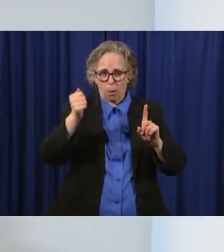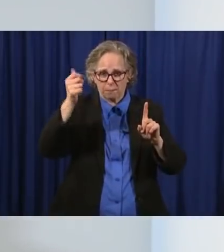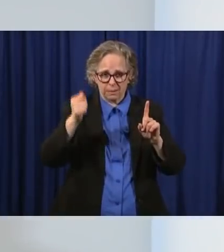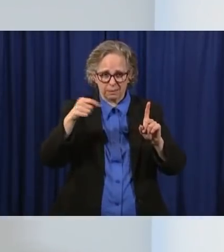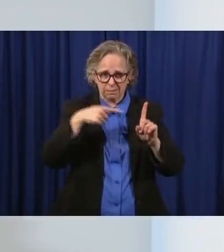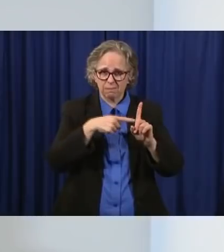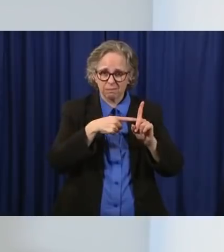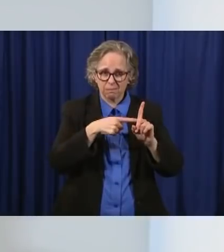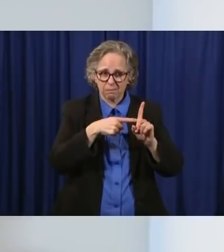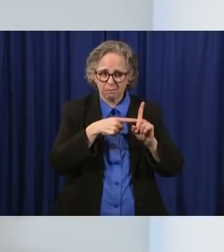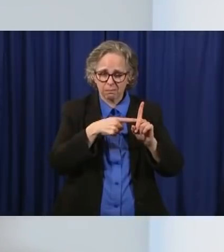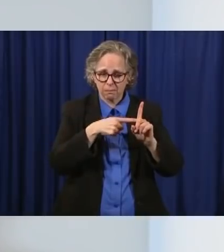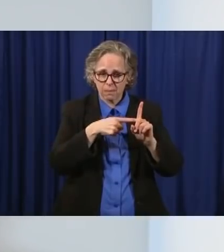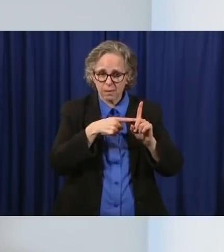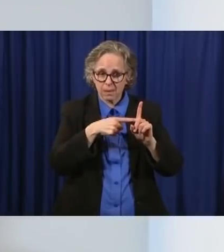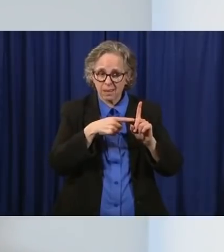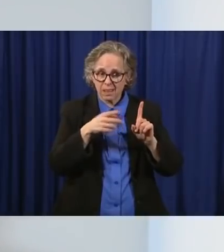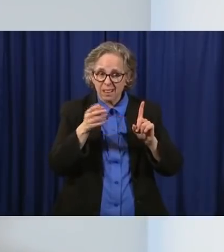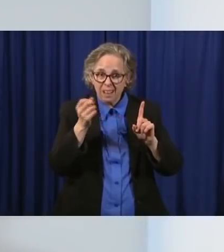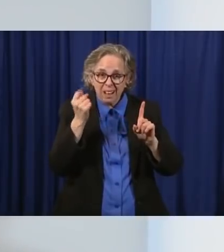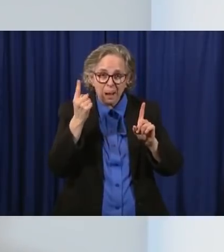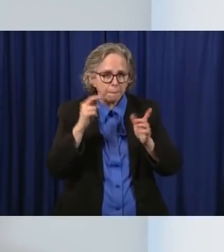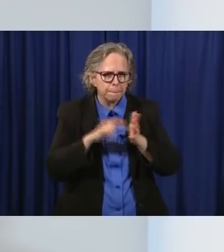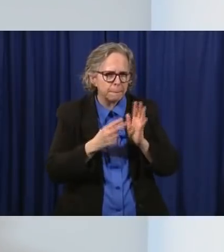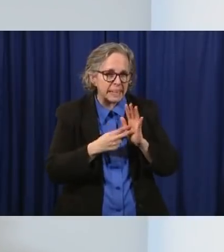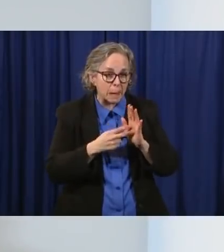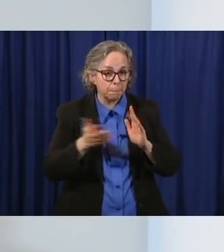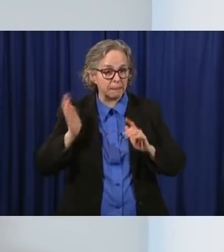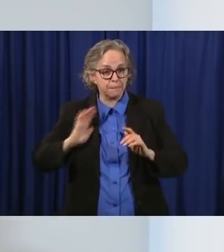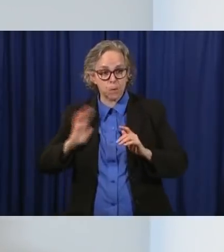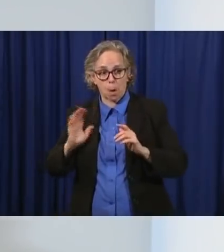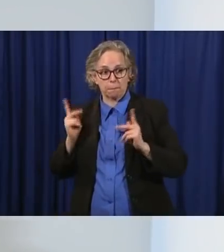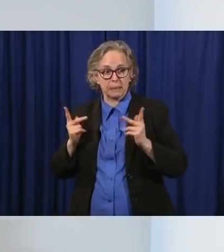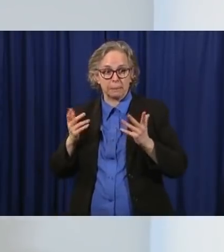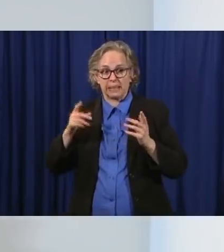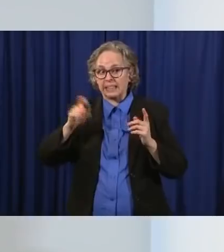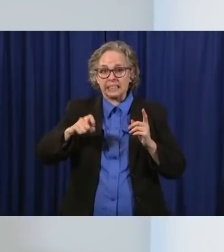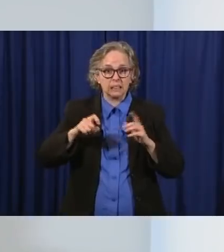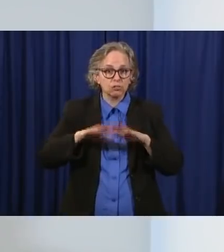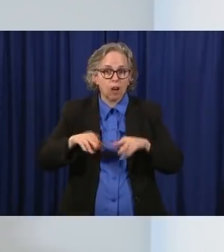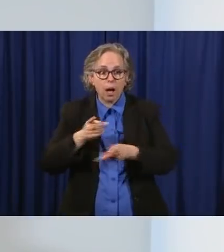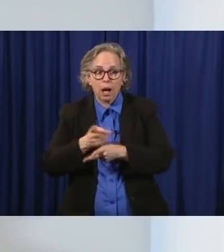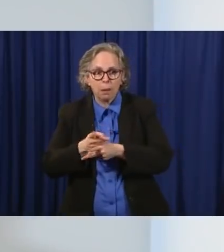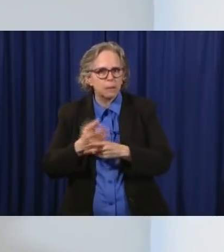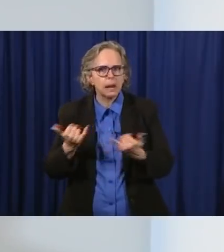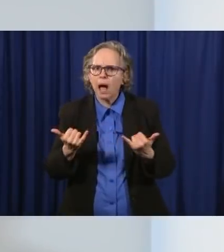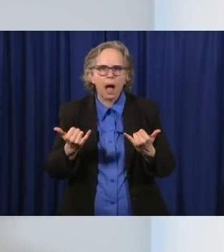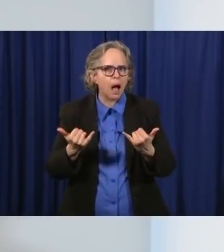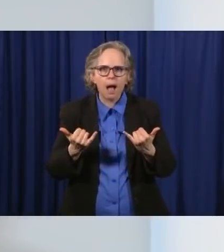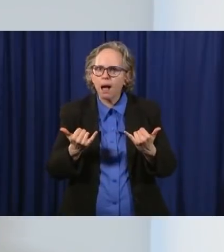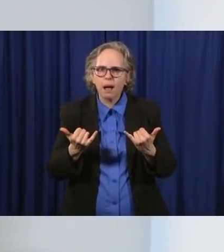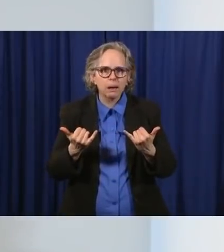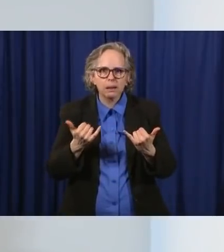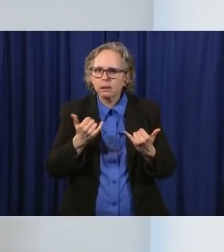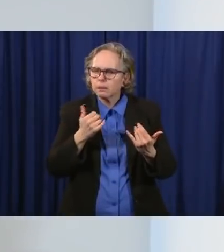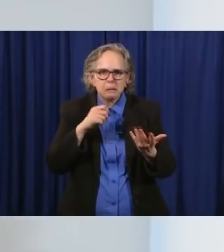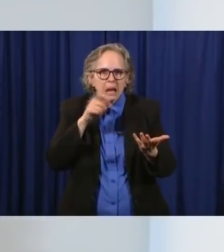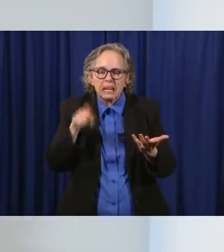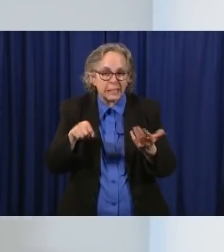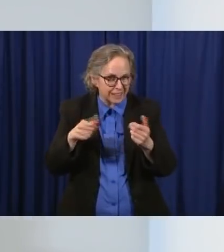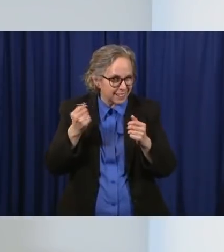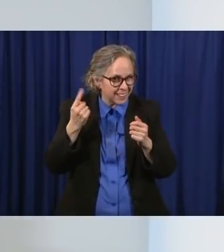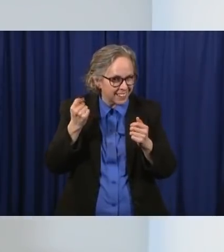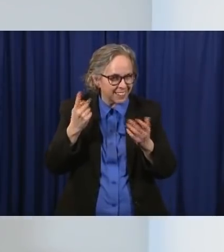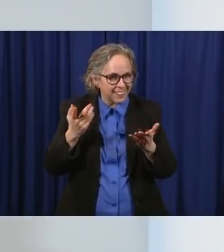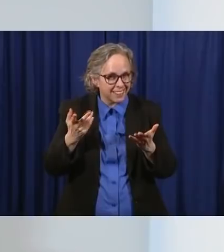of child care like they did in the past. And many of these child care facilities would also have